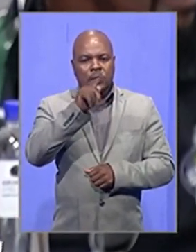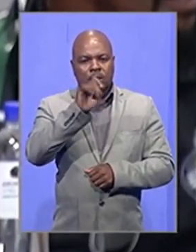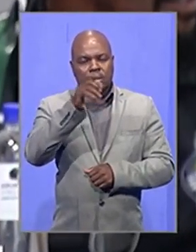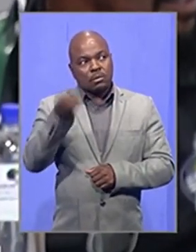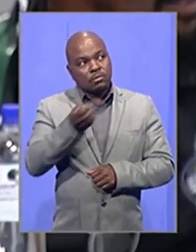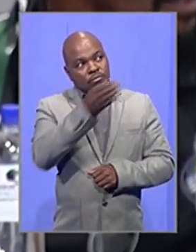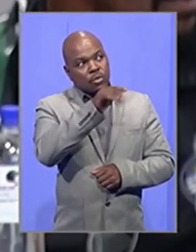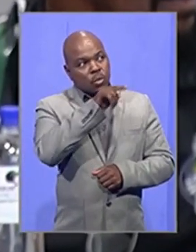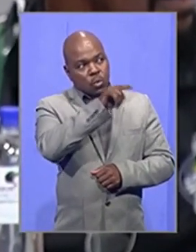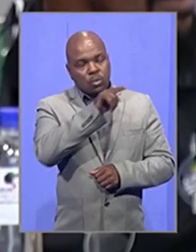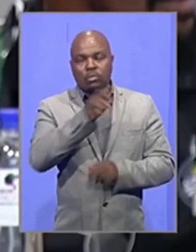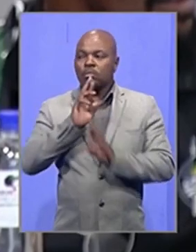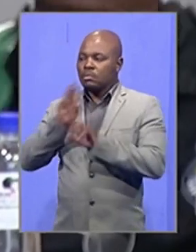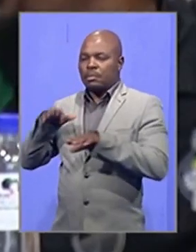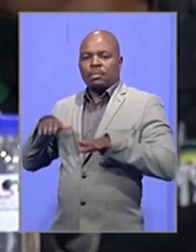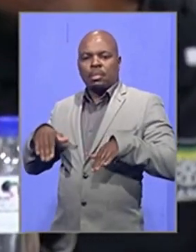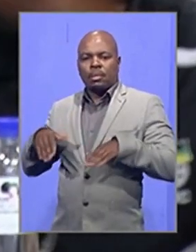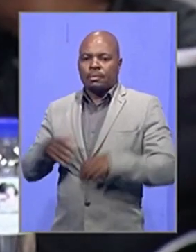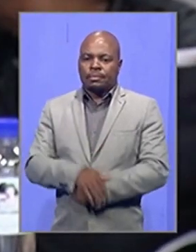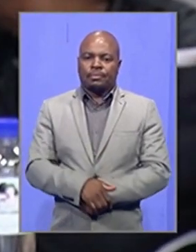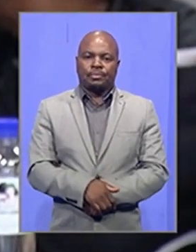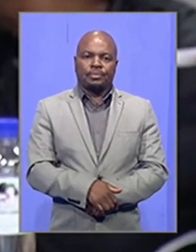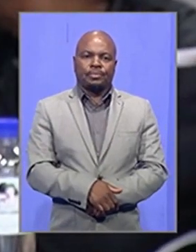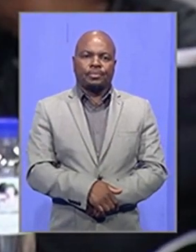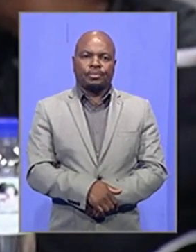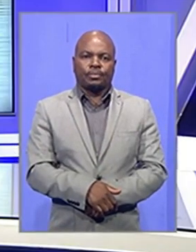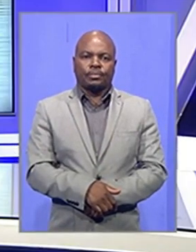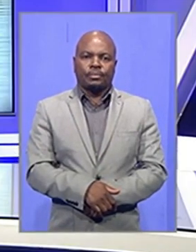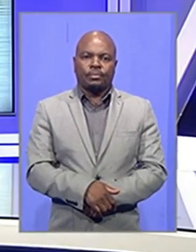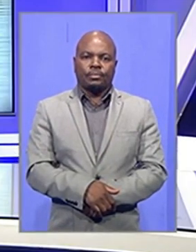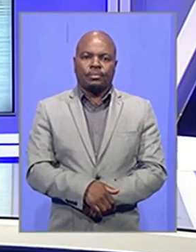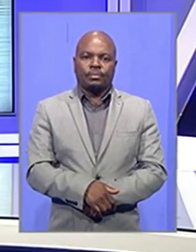mme ga ise se amogele karabo.